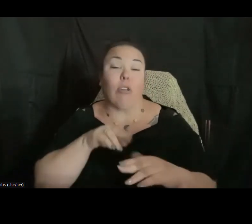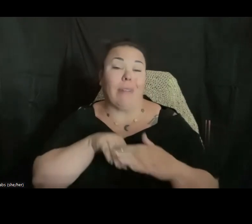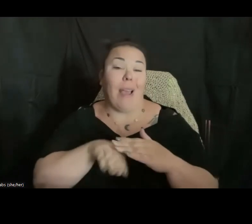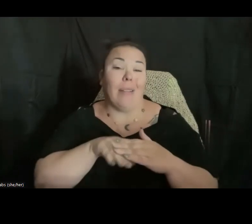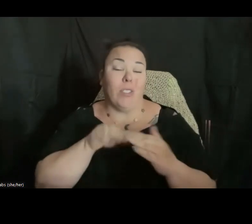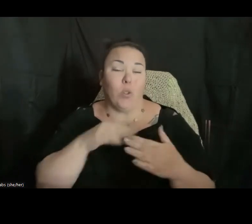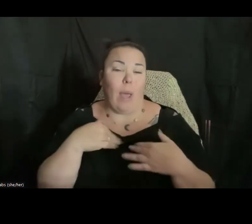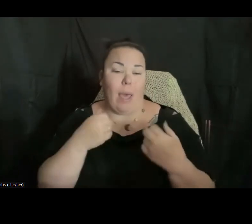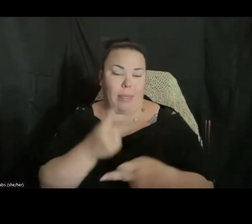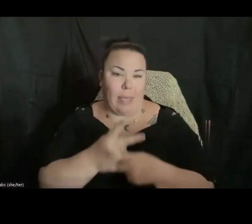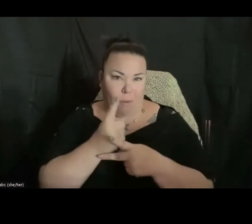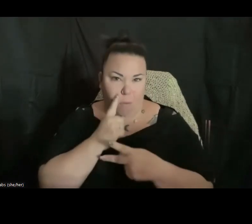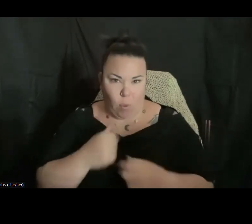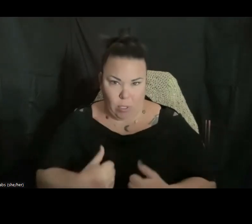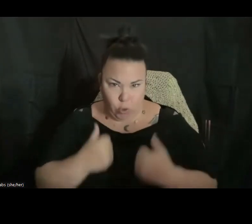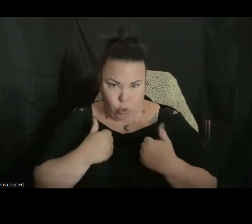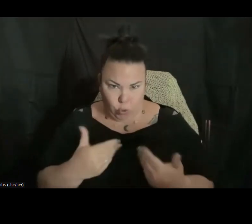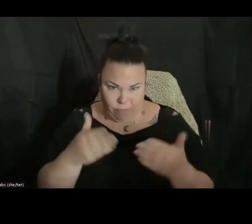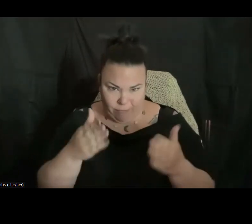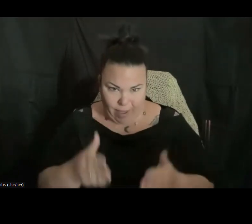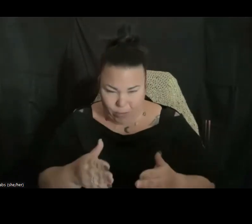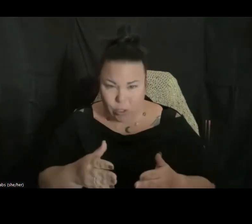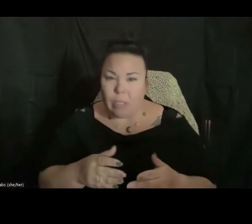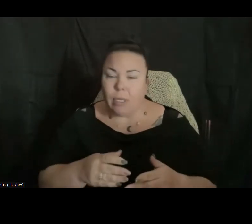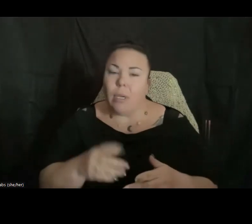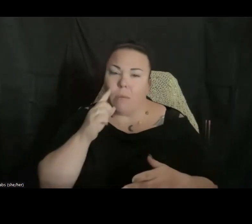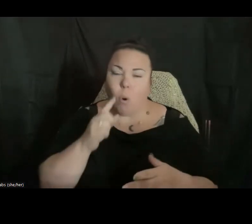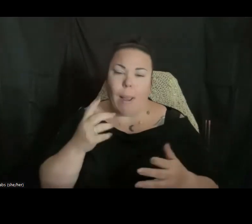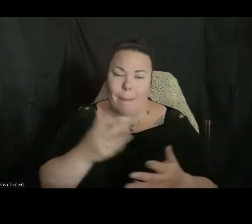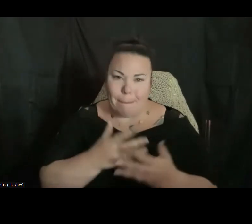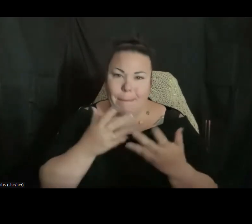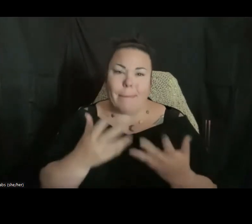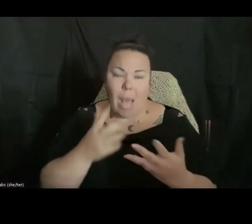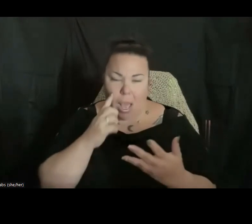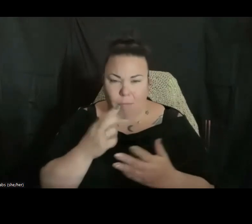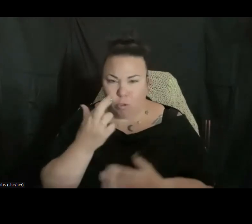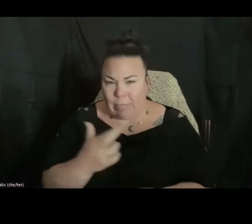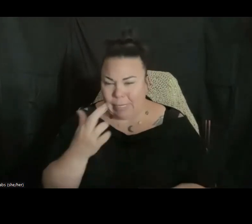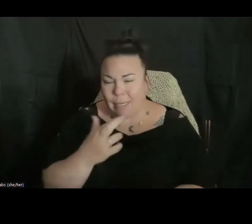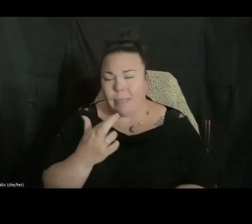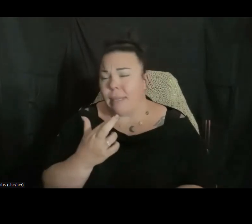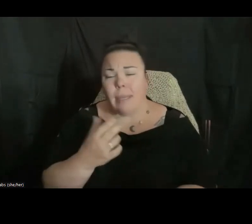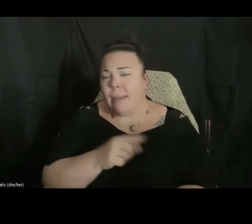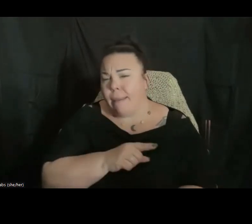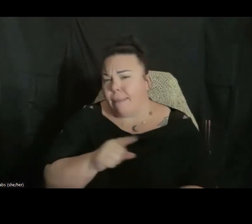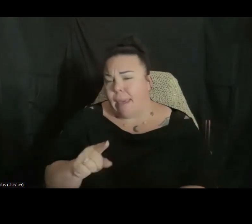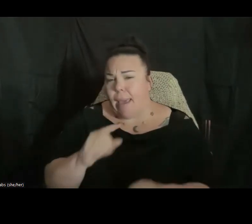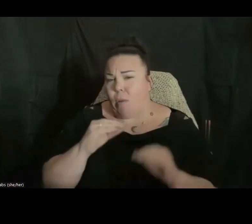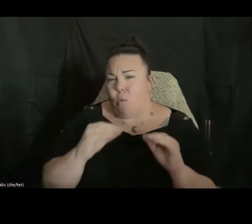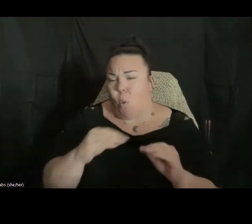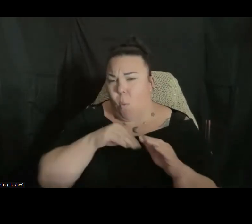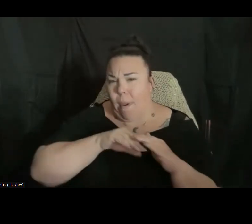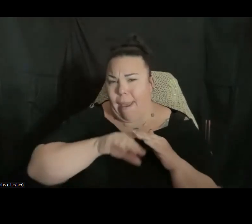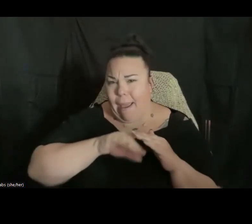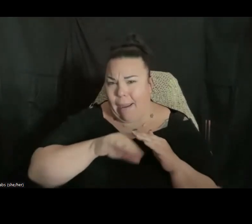program. And as we kind of already touched on, there are a lot of reasons why they hadn't been accessing healthcare up until that